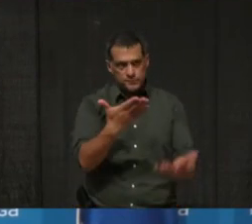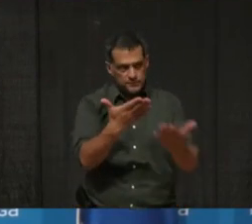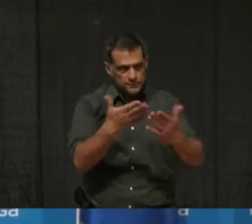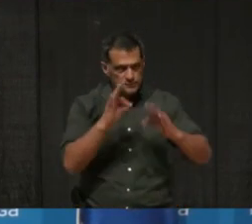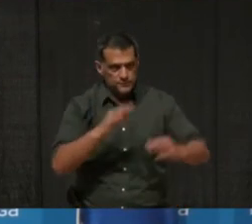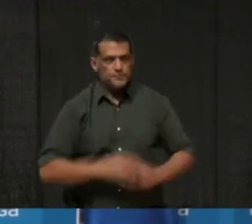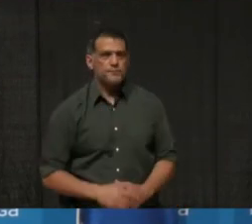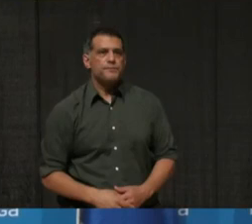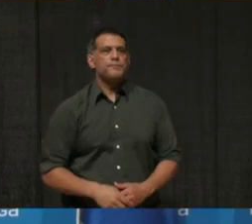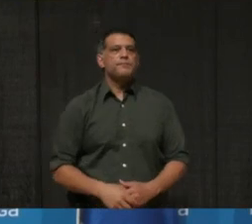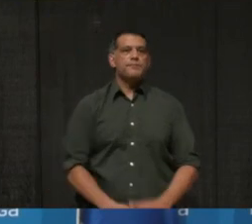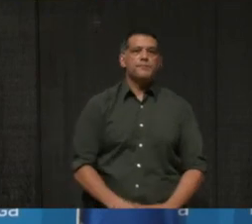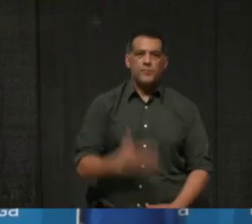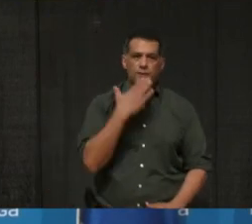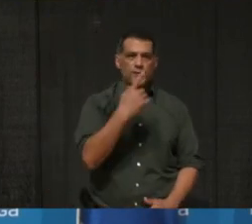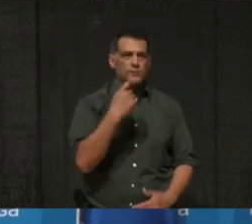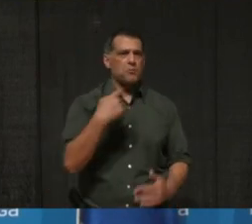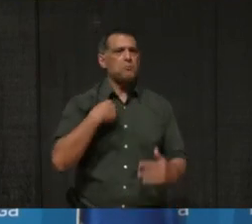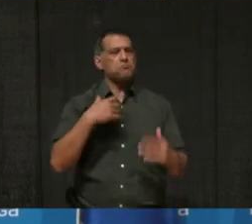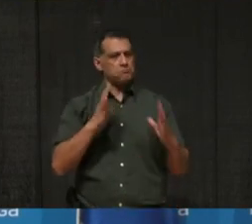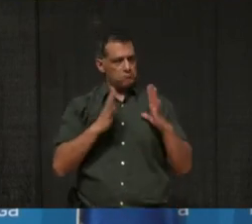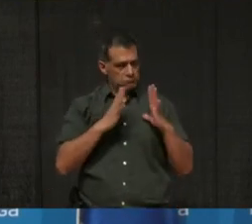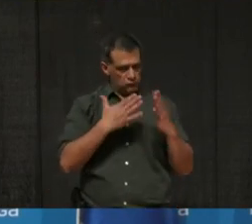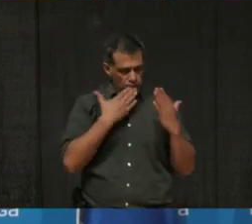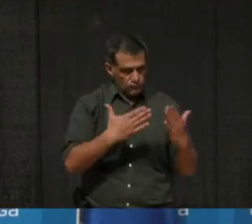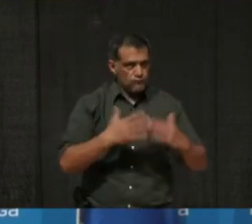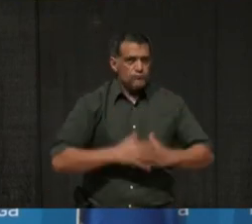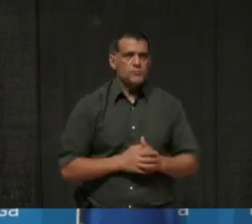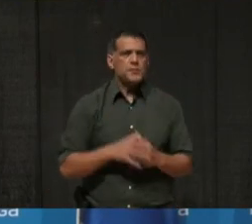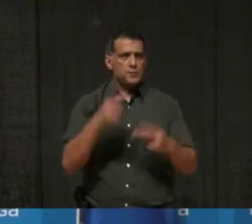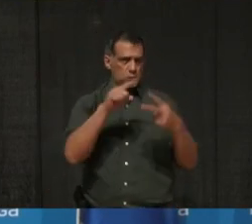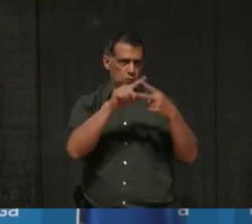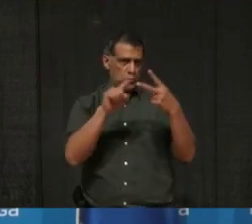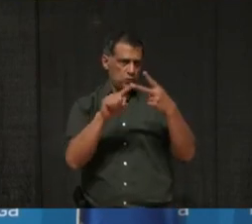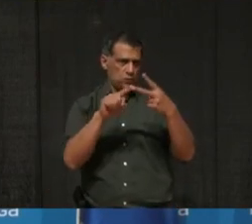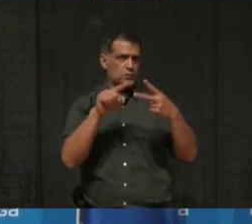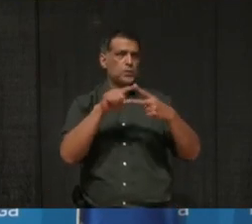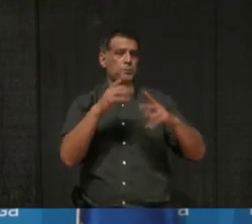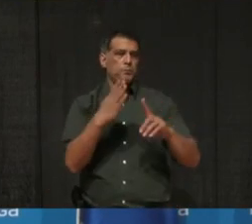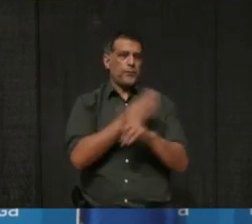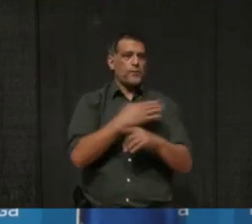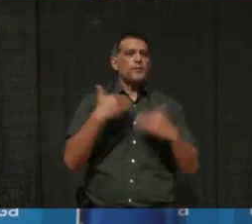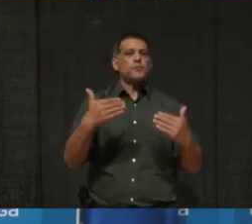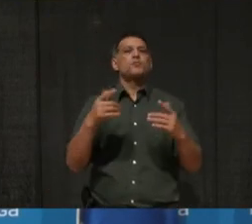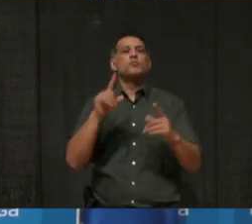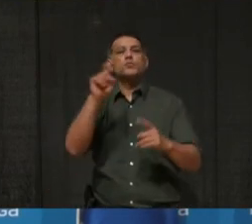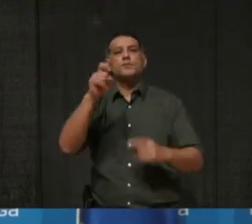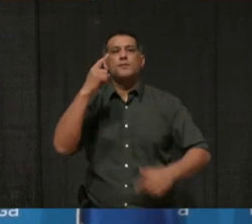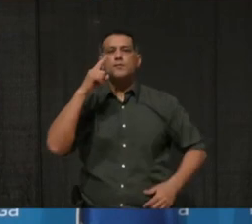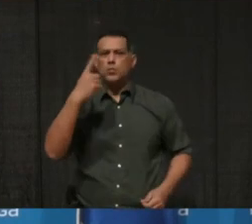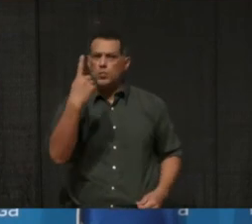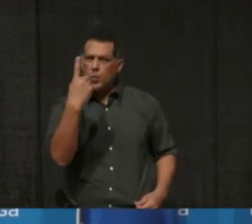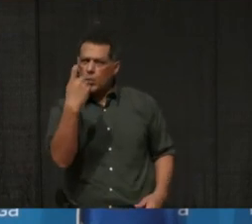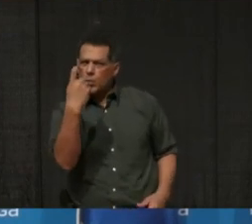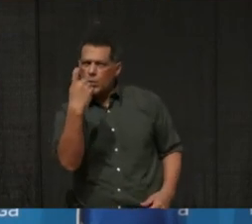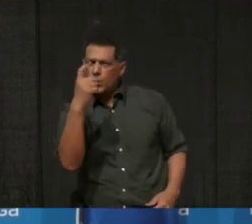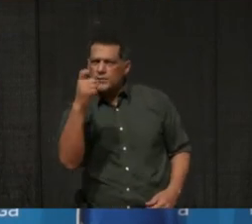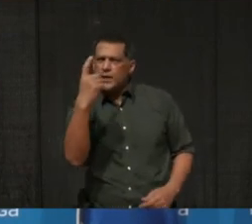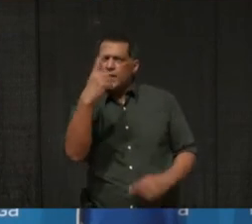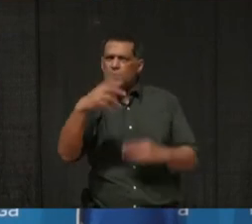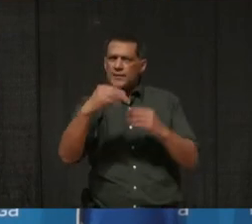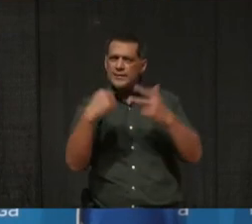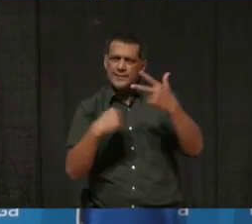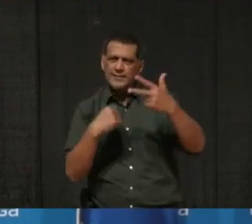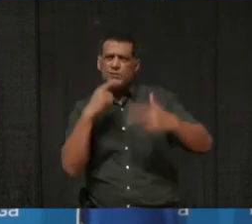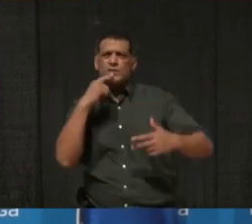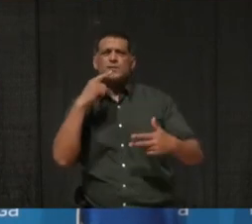asking. Just before I ask my two questions, can I ask for additional question for Shifrizi